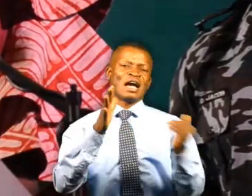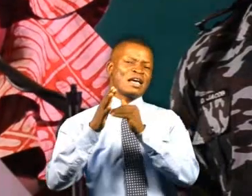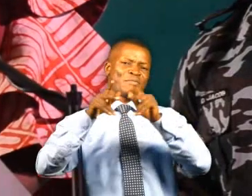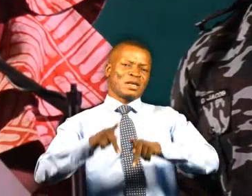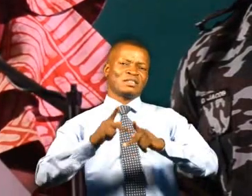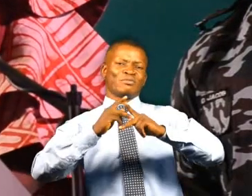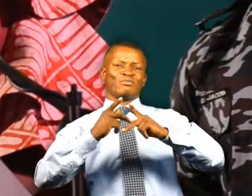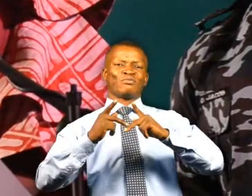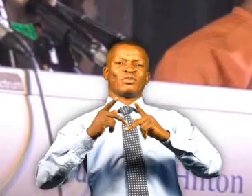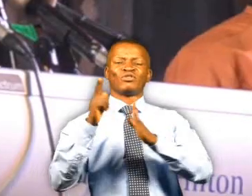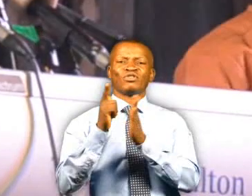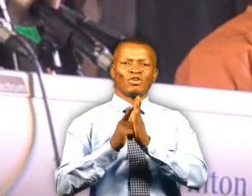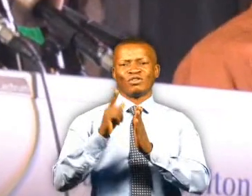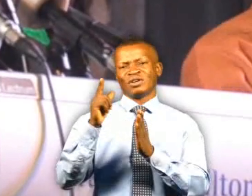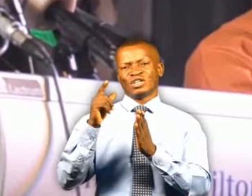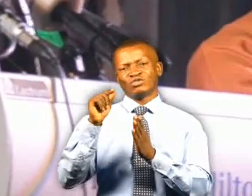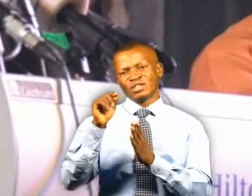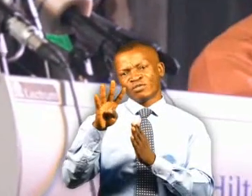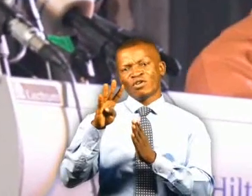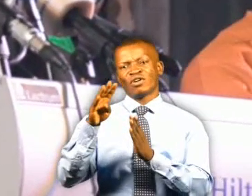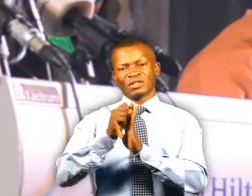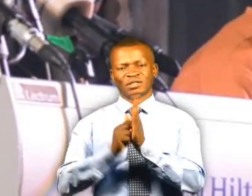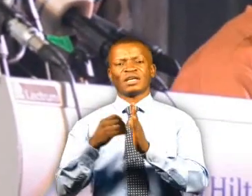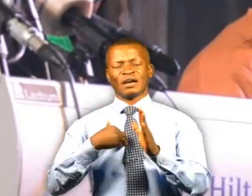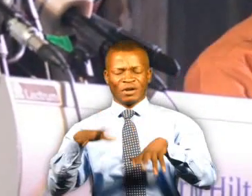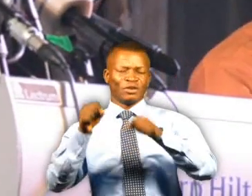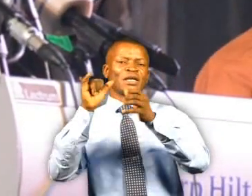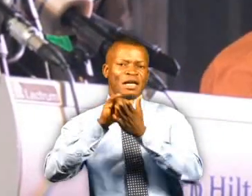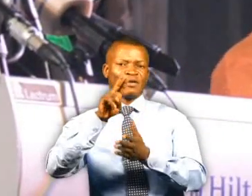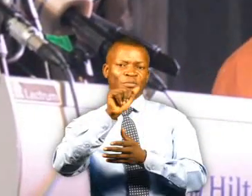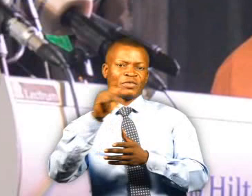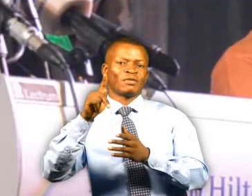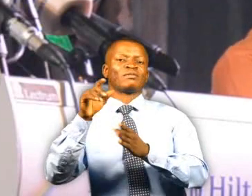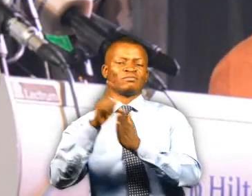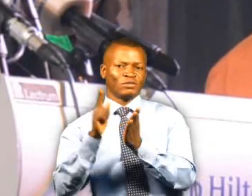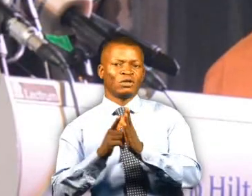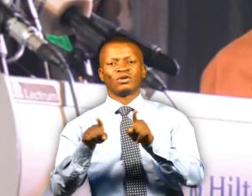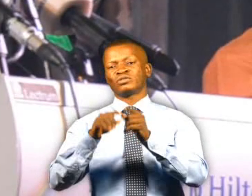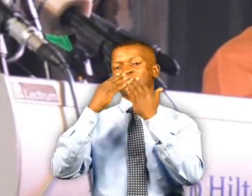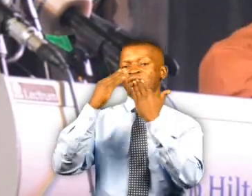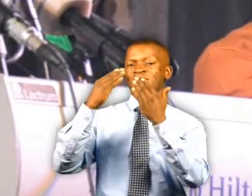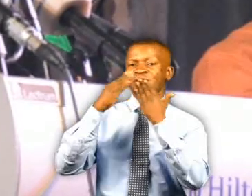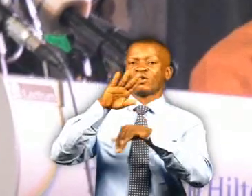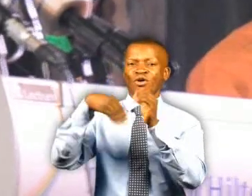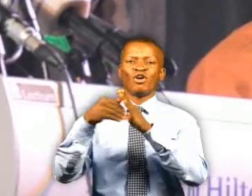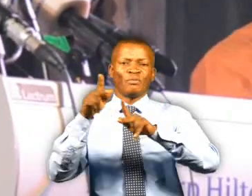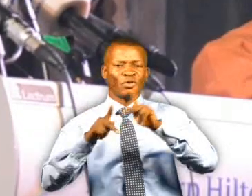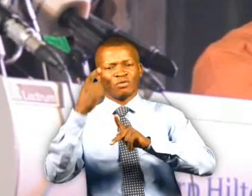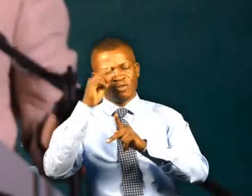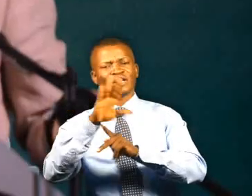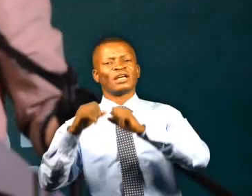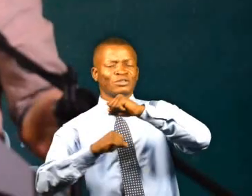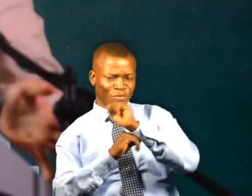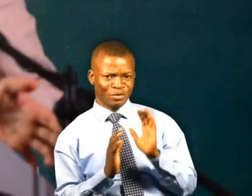Against Persons Prohibition Act. 24 states are said to have adopted the VAP Act. She also expressed gratitude to all the stakeholders for their